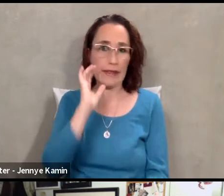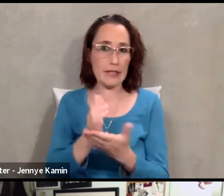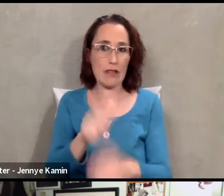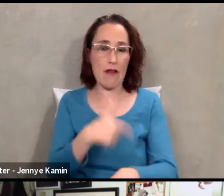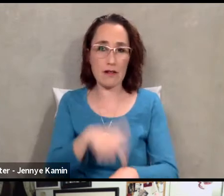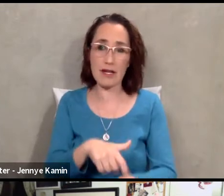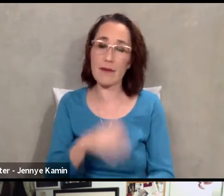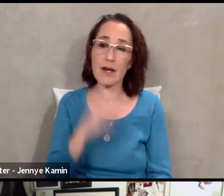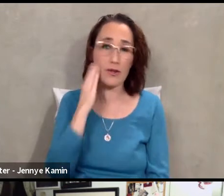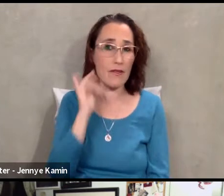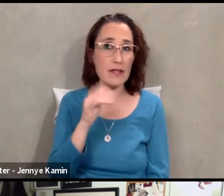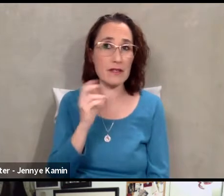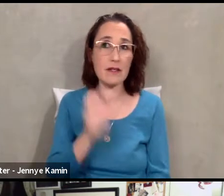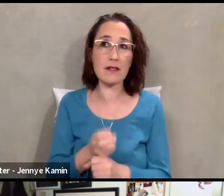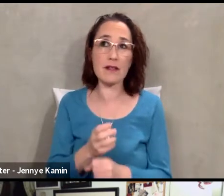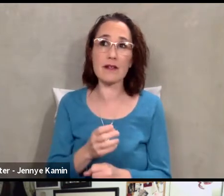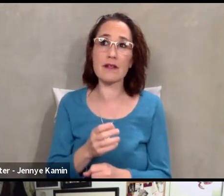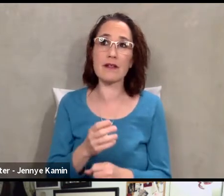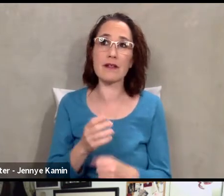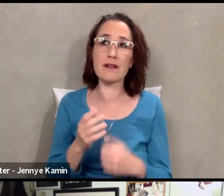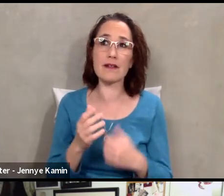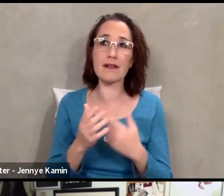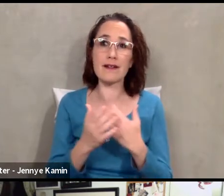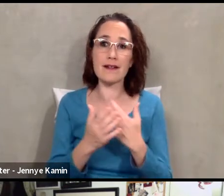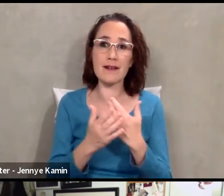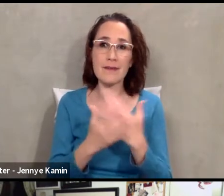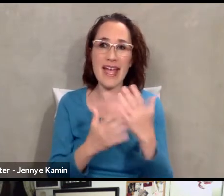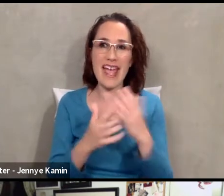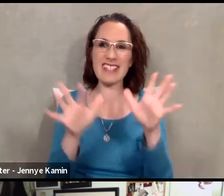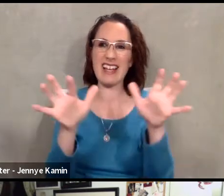series. My hands are giant on this thing.